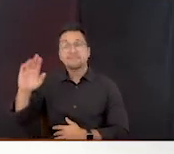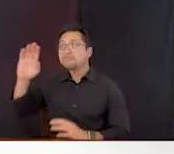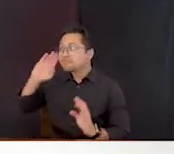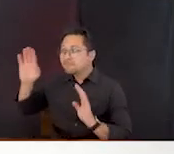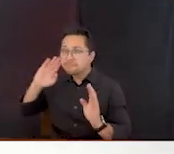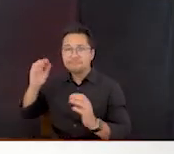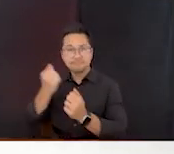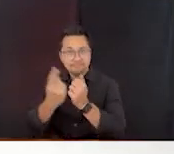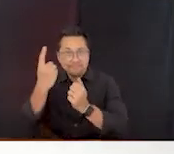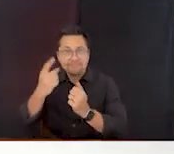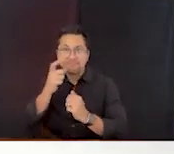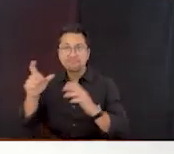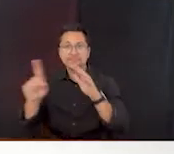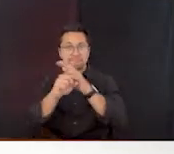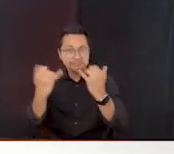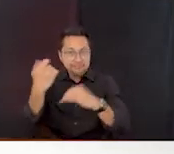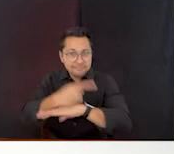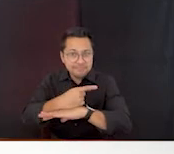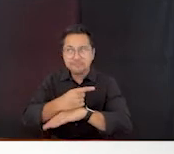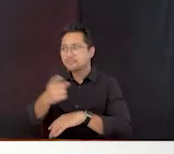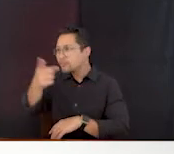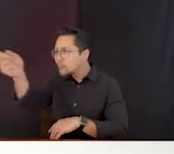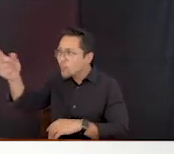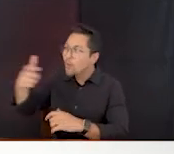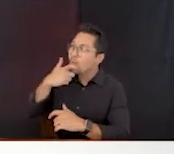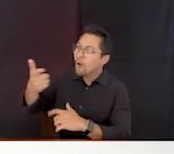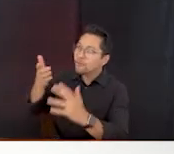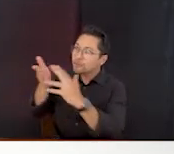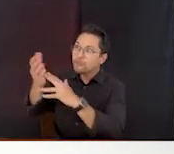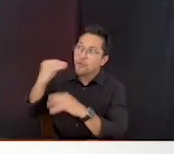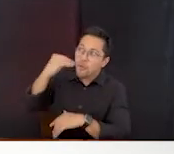process with our students here today.